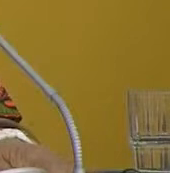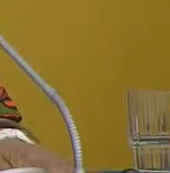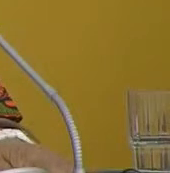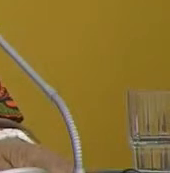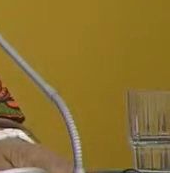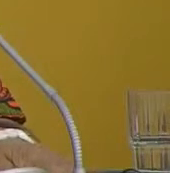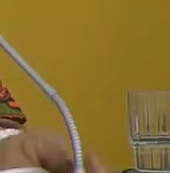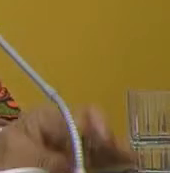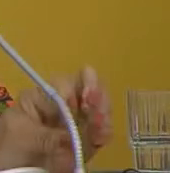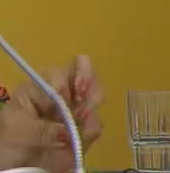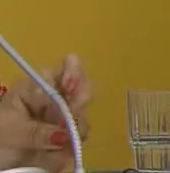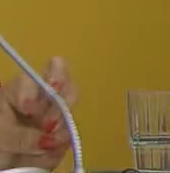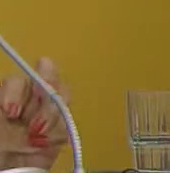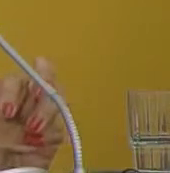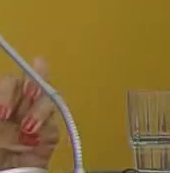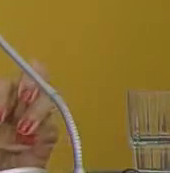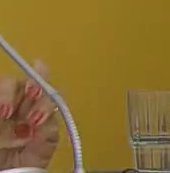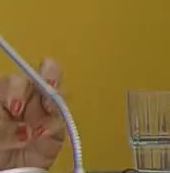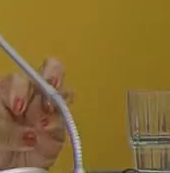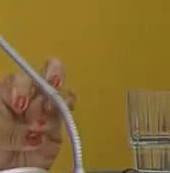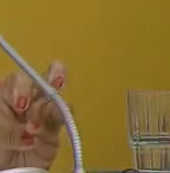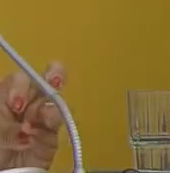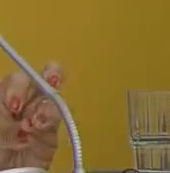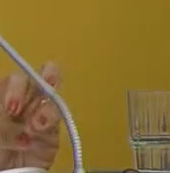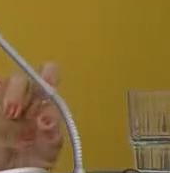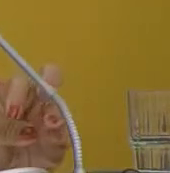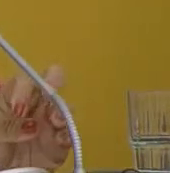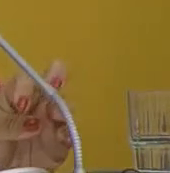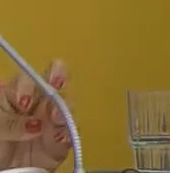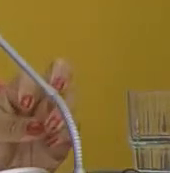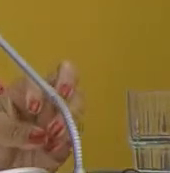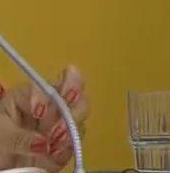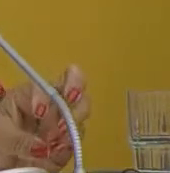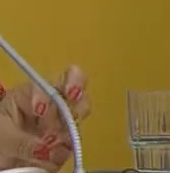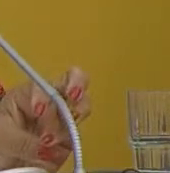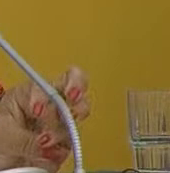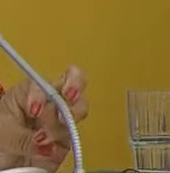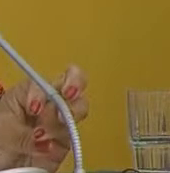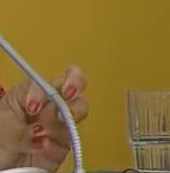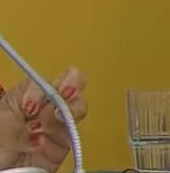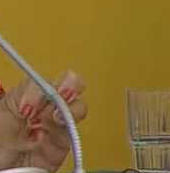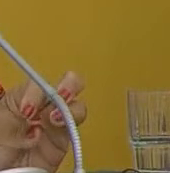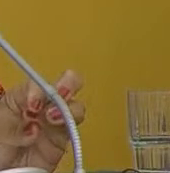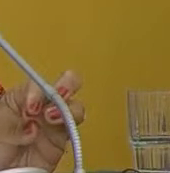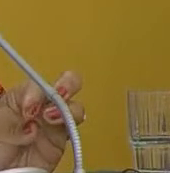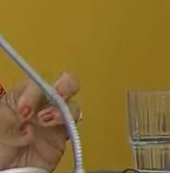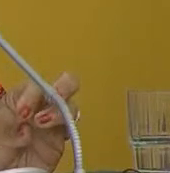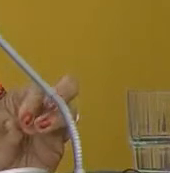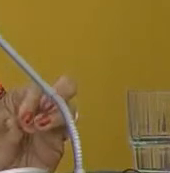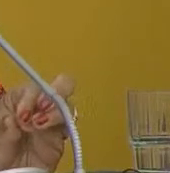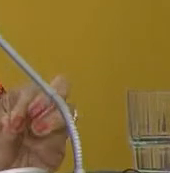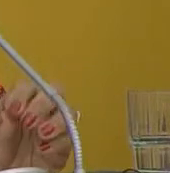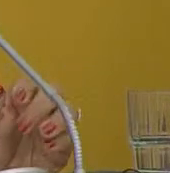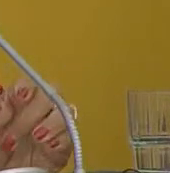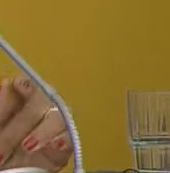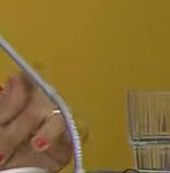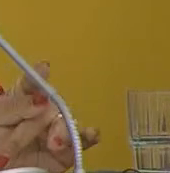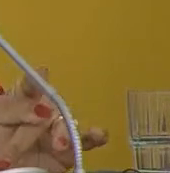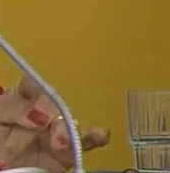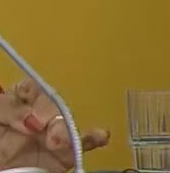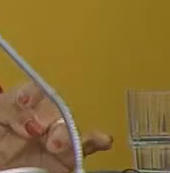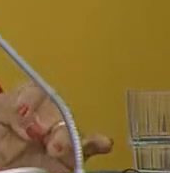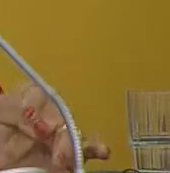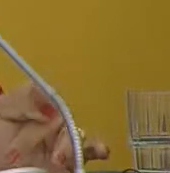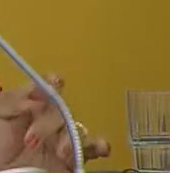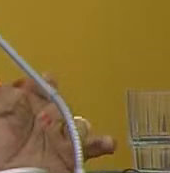example, call centers doing work for over 40 government departments and potentially to even the South African corporate